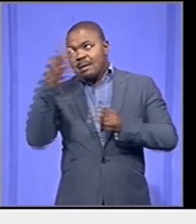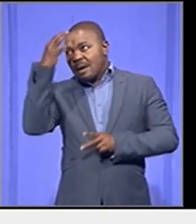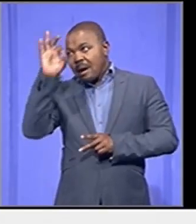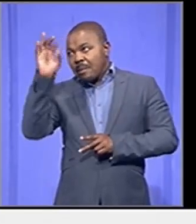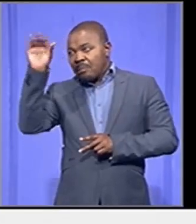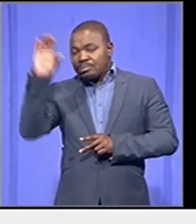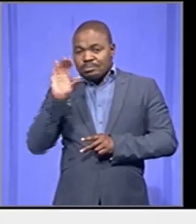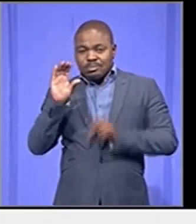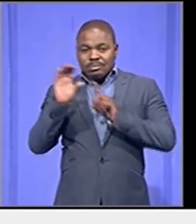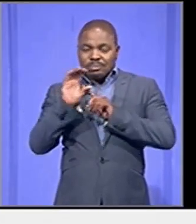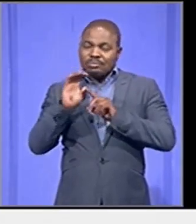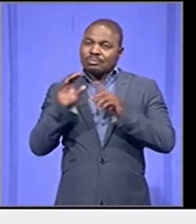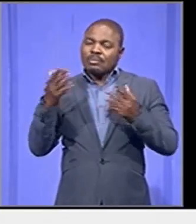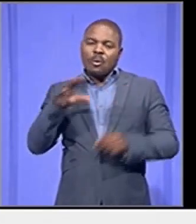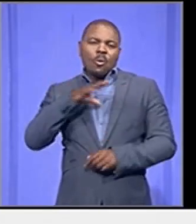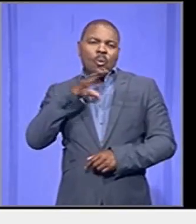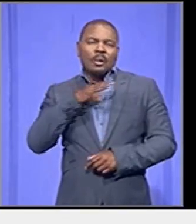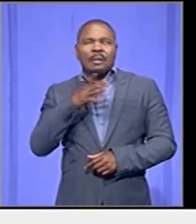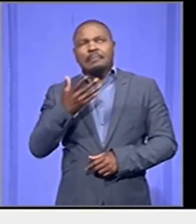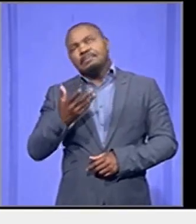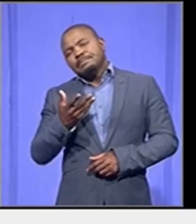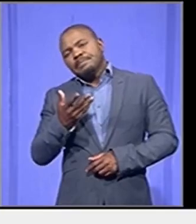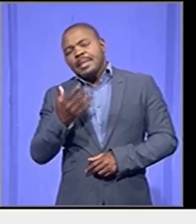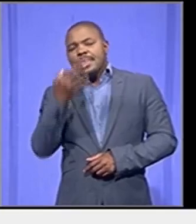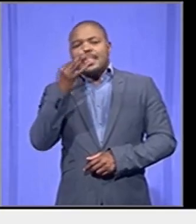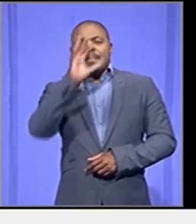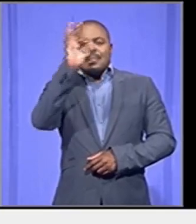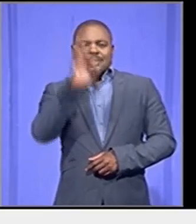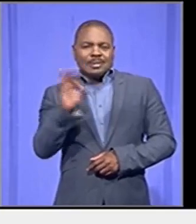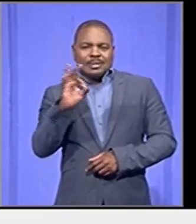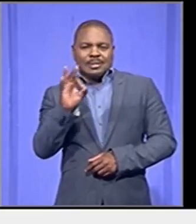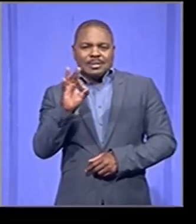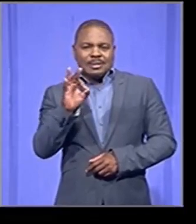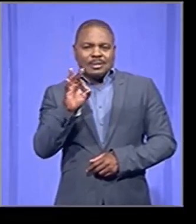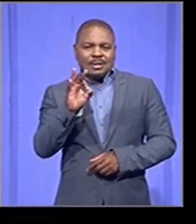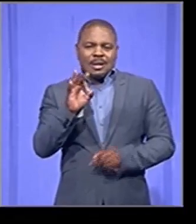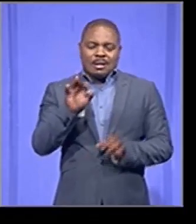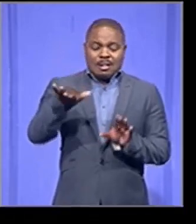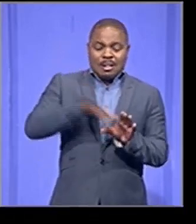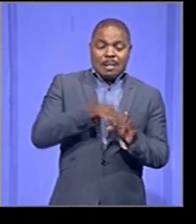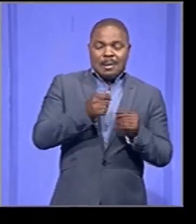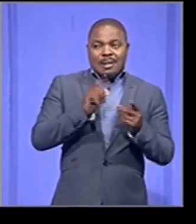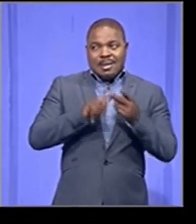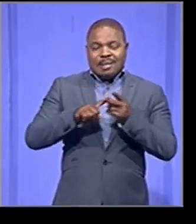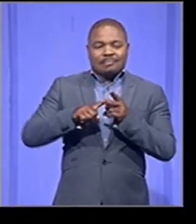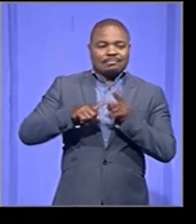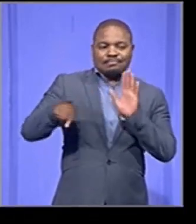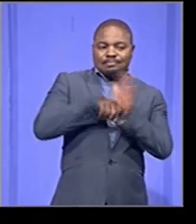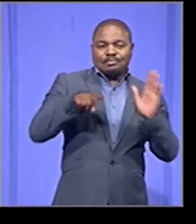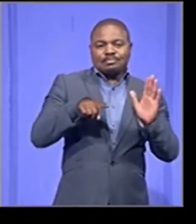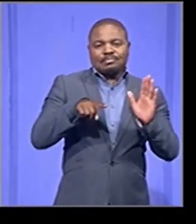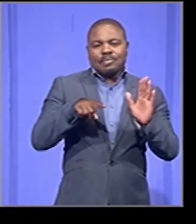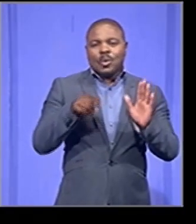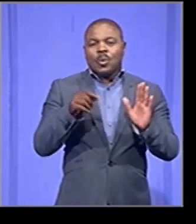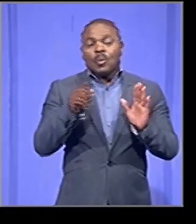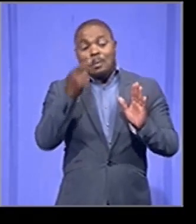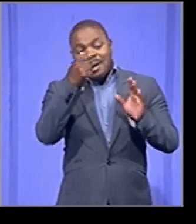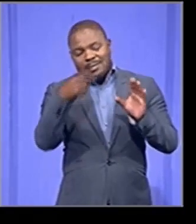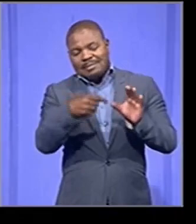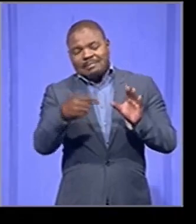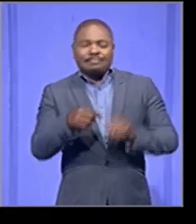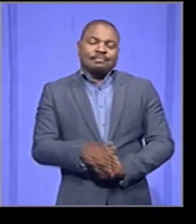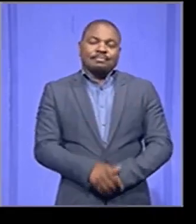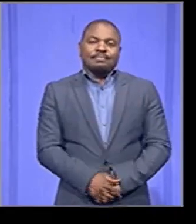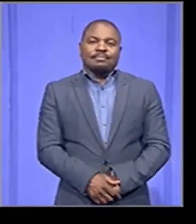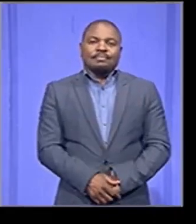funding that comprises only approximately 3% of revenue streams also negatively impacted the financial